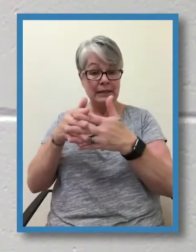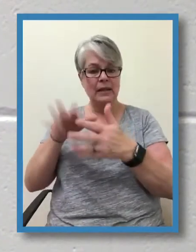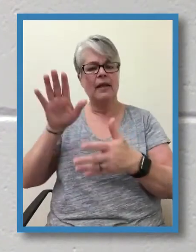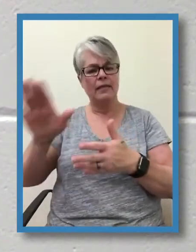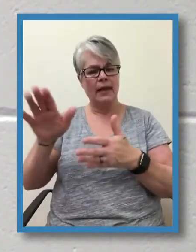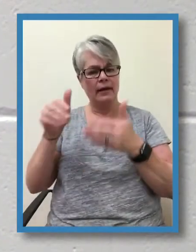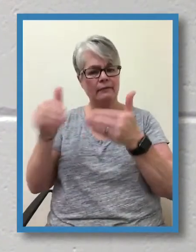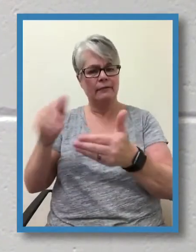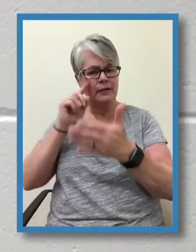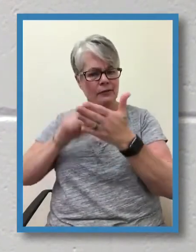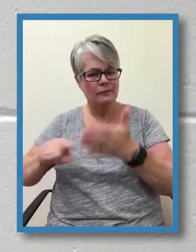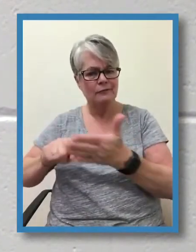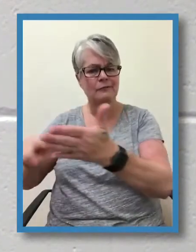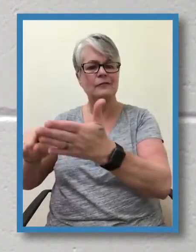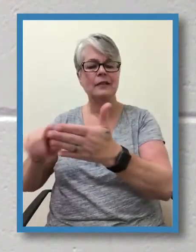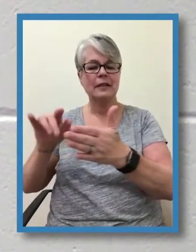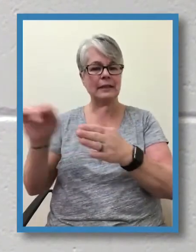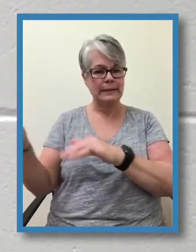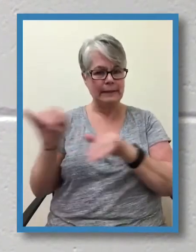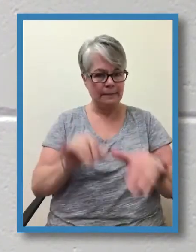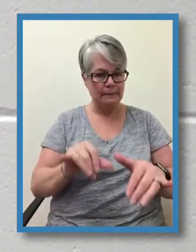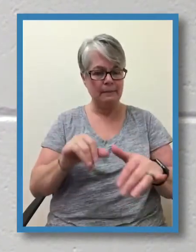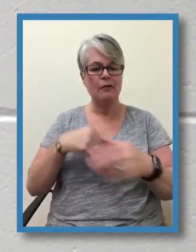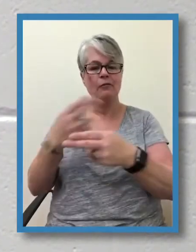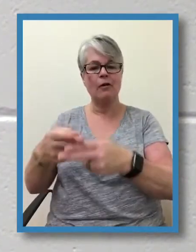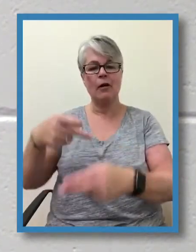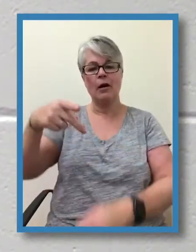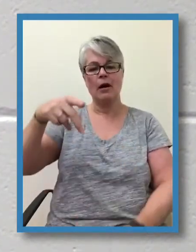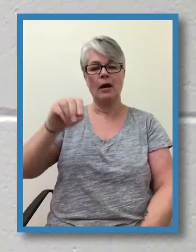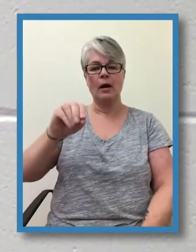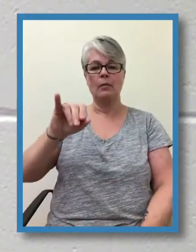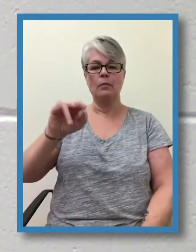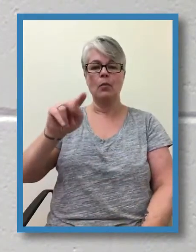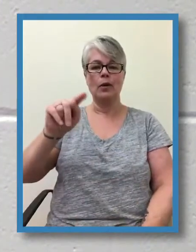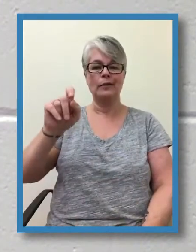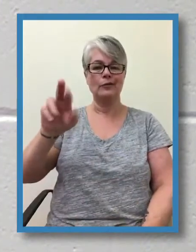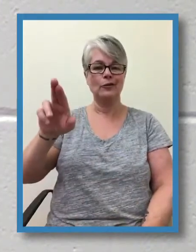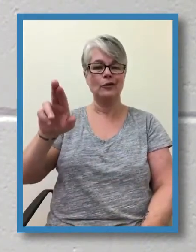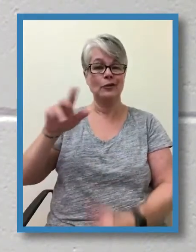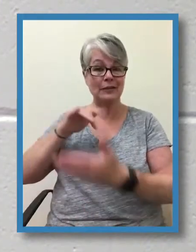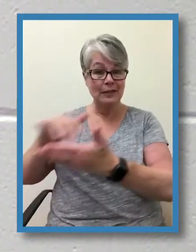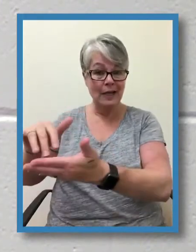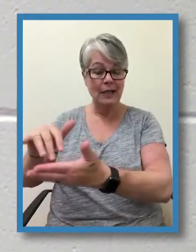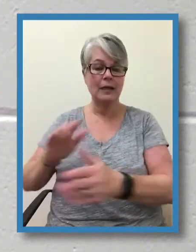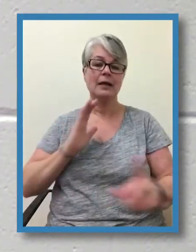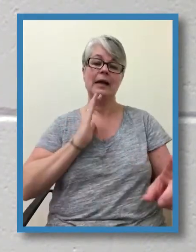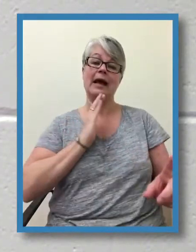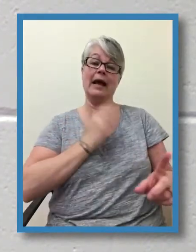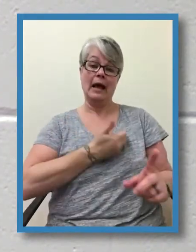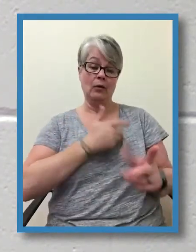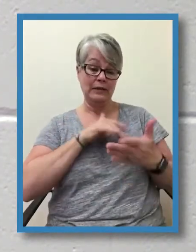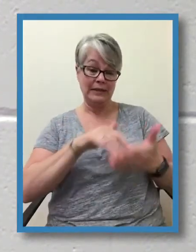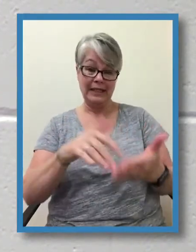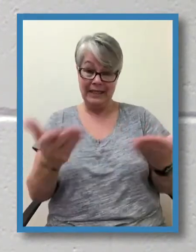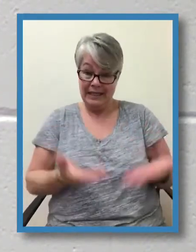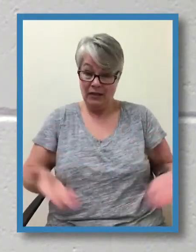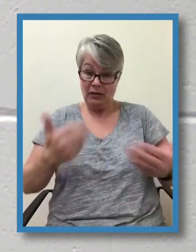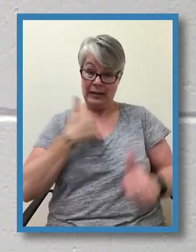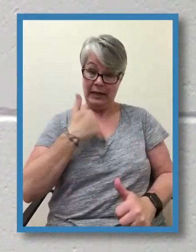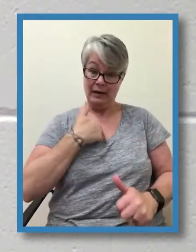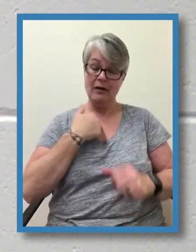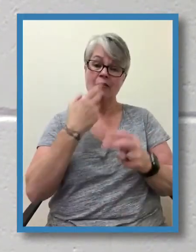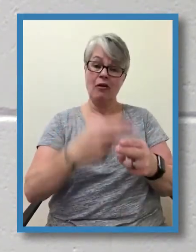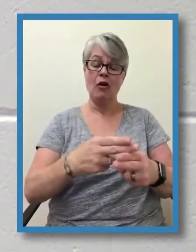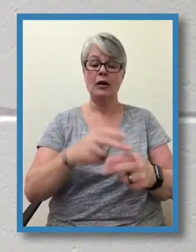And it's going to be a large study involving over 2,000 people, randomized to